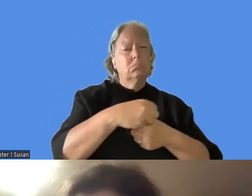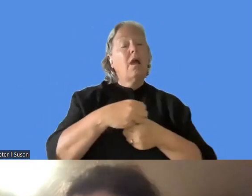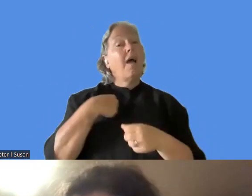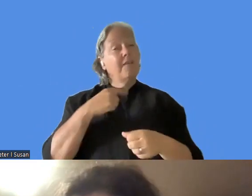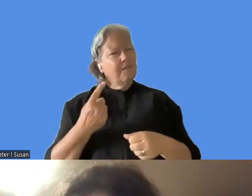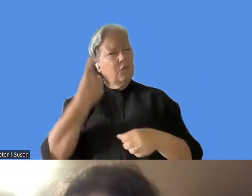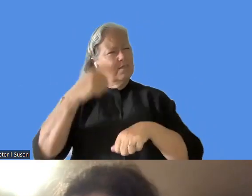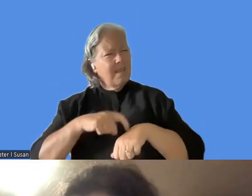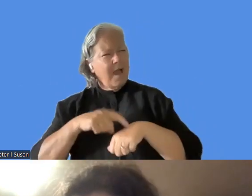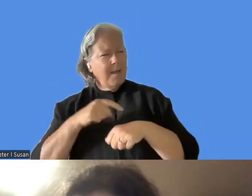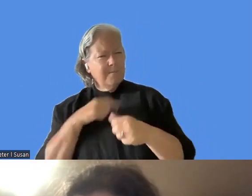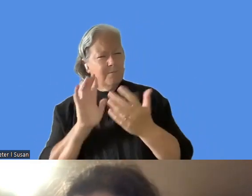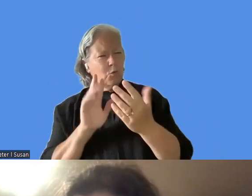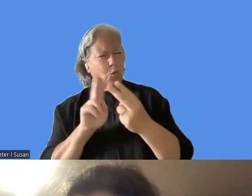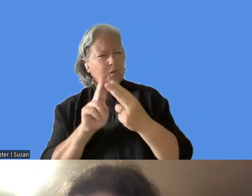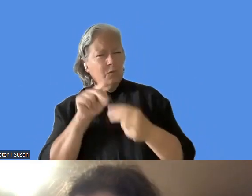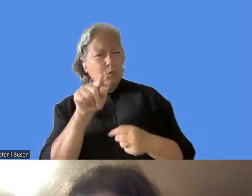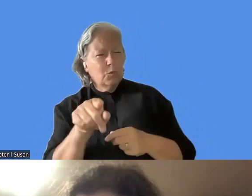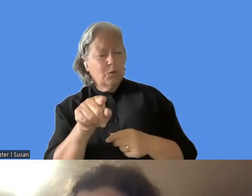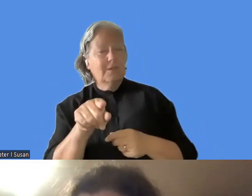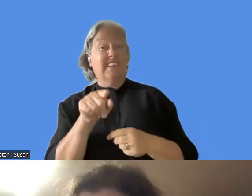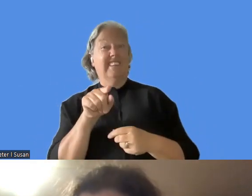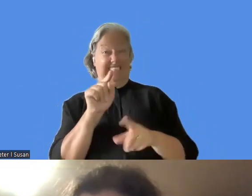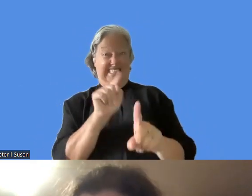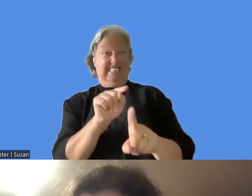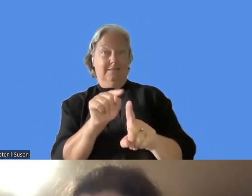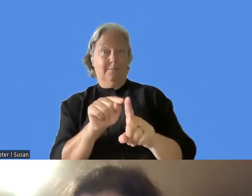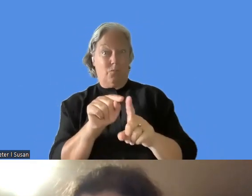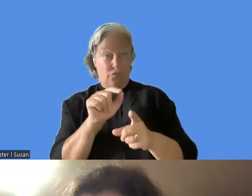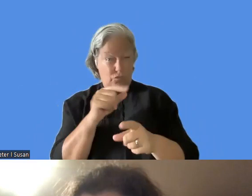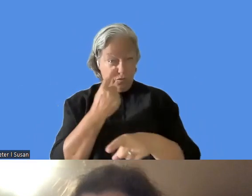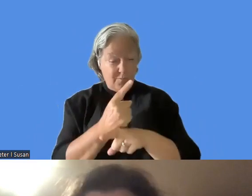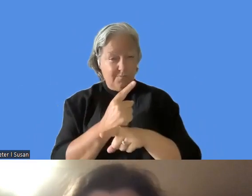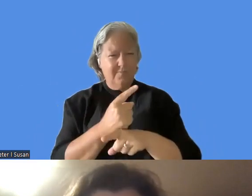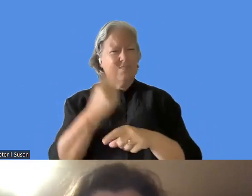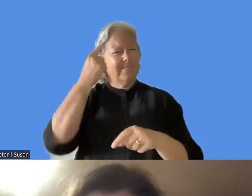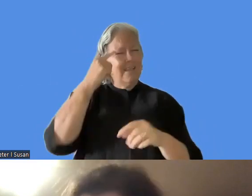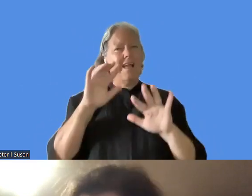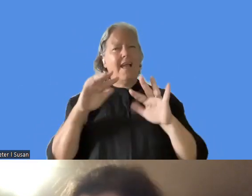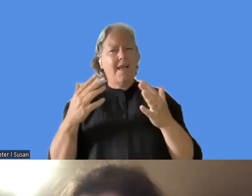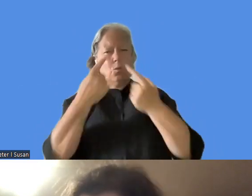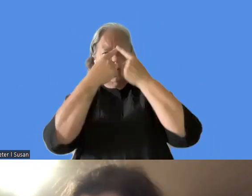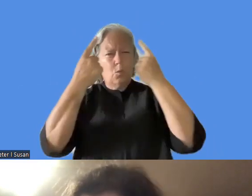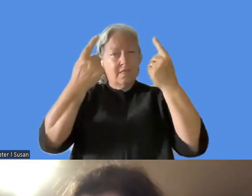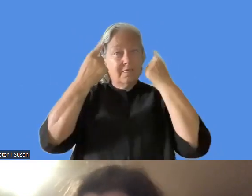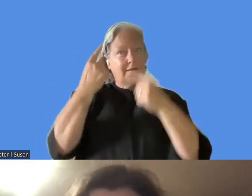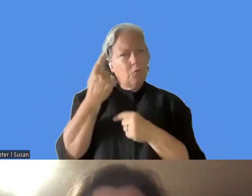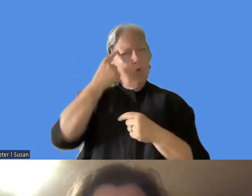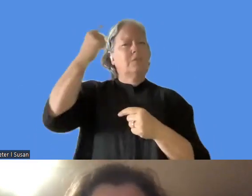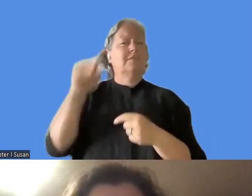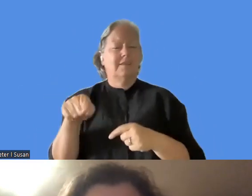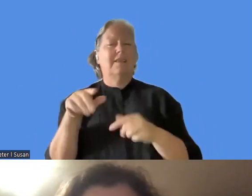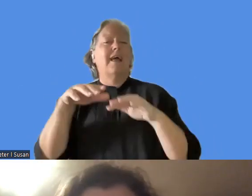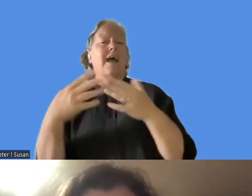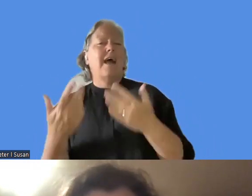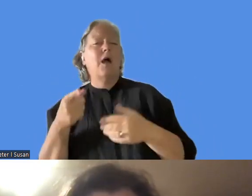in touch was specifically about that, how an university initiative should consult with organization of